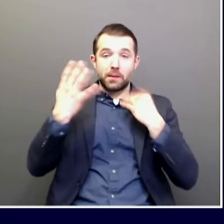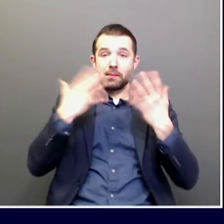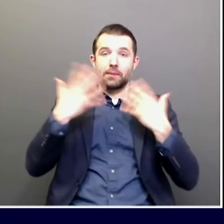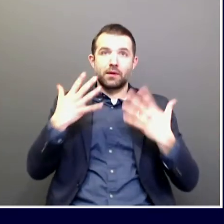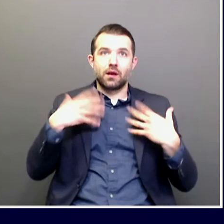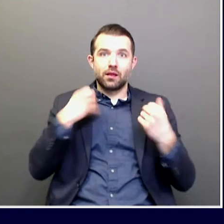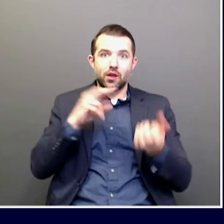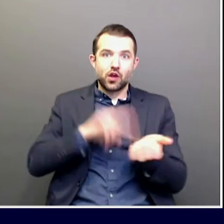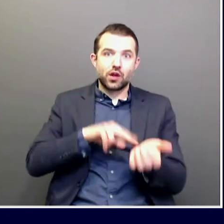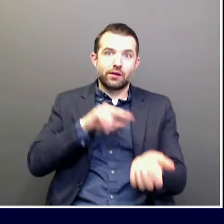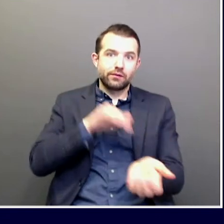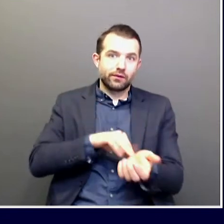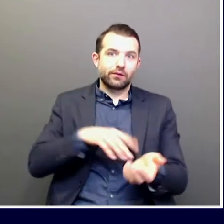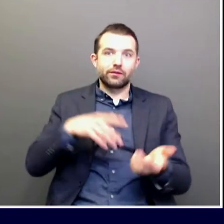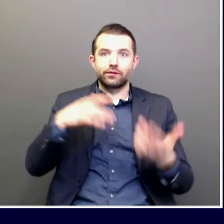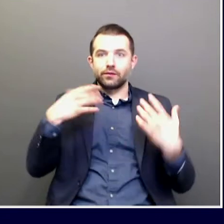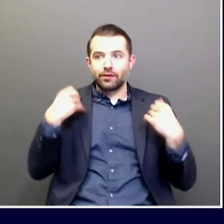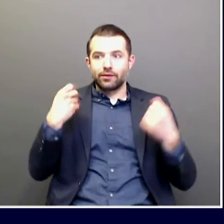out and getting vaccinated.